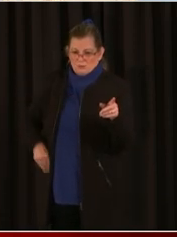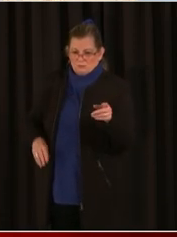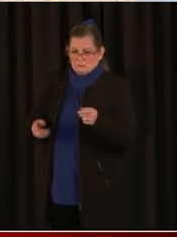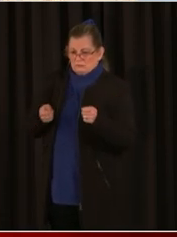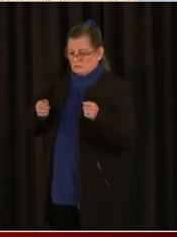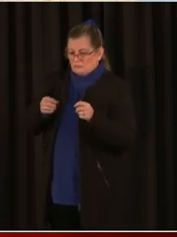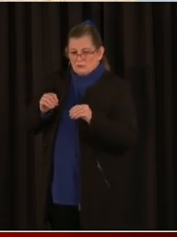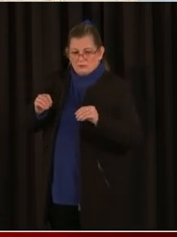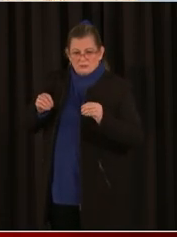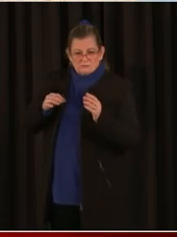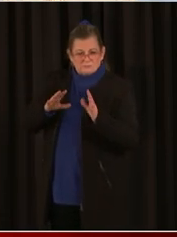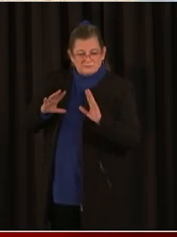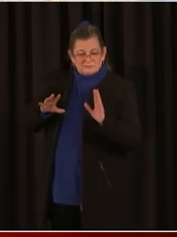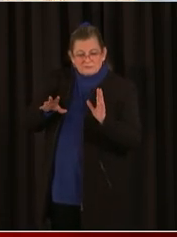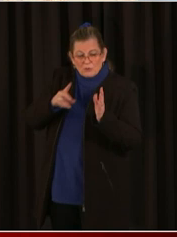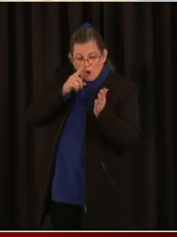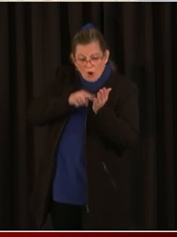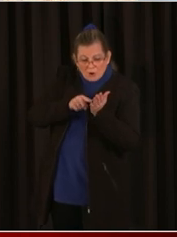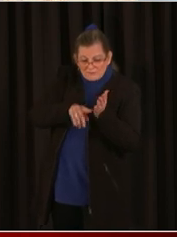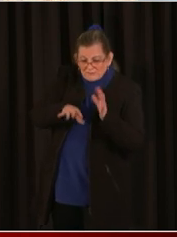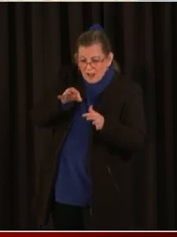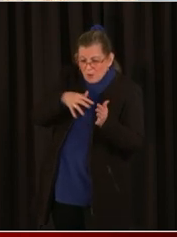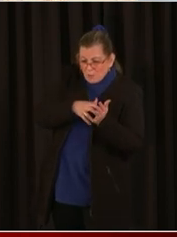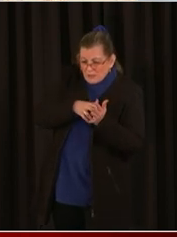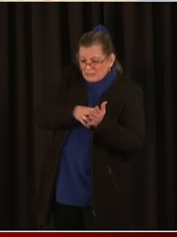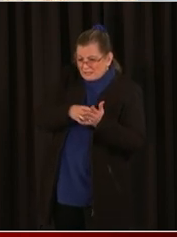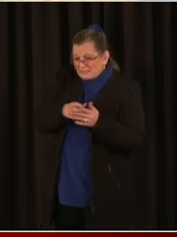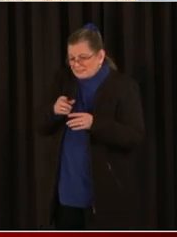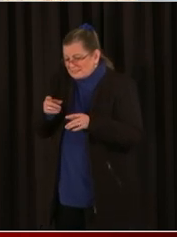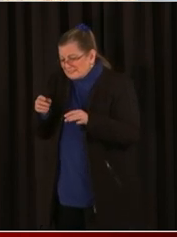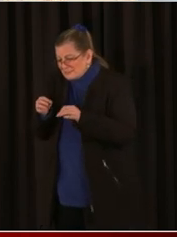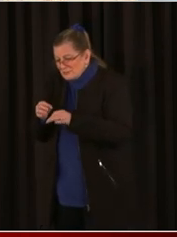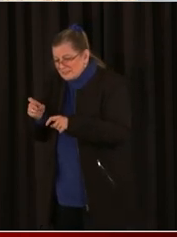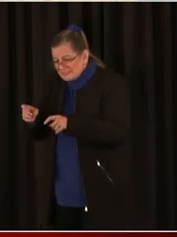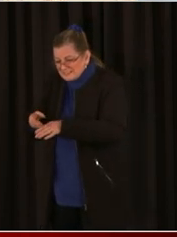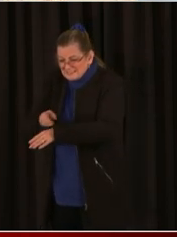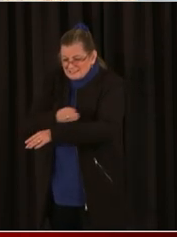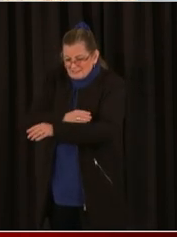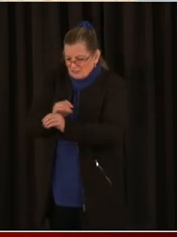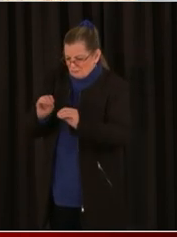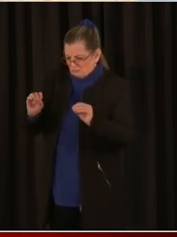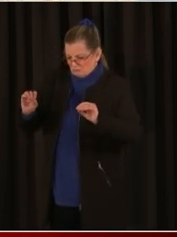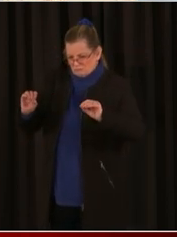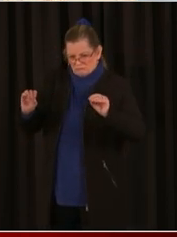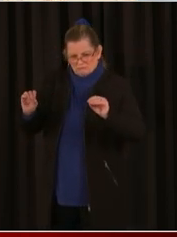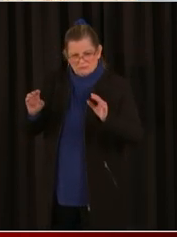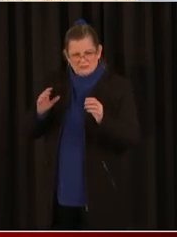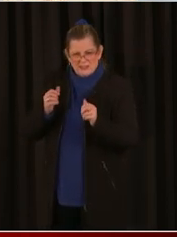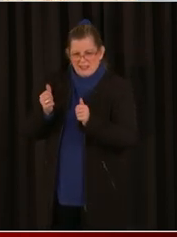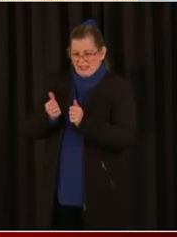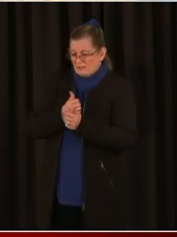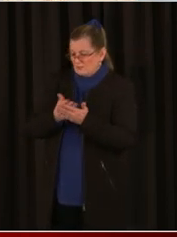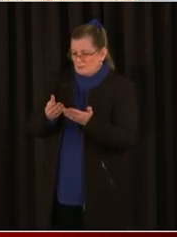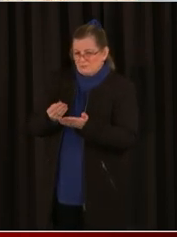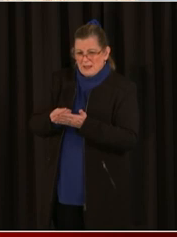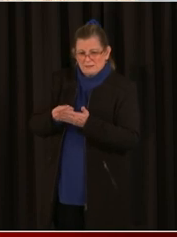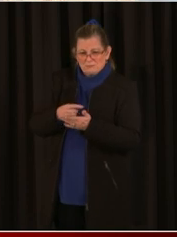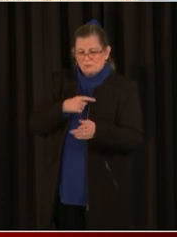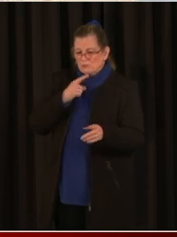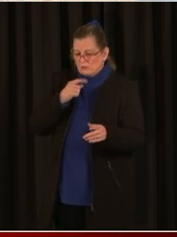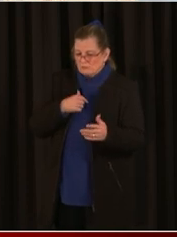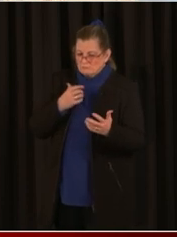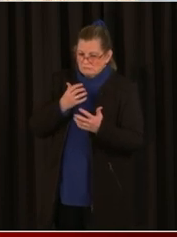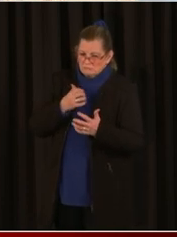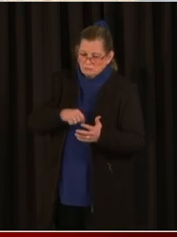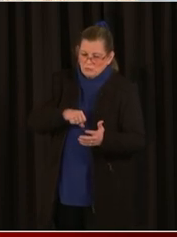find material weaknesses or significant deficiencies in how we operate and handle our money. So I